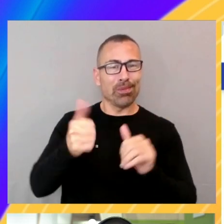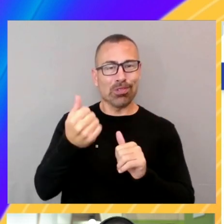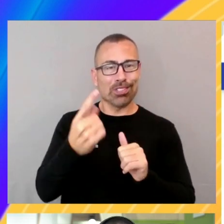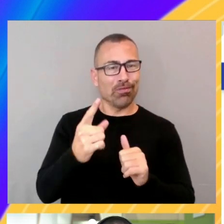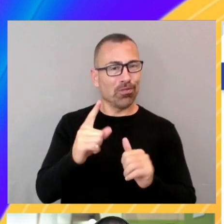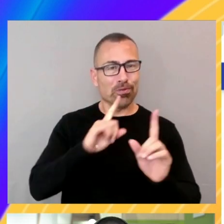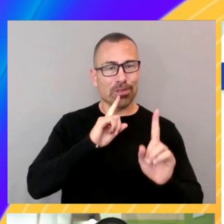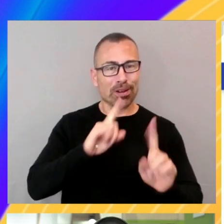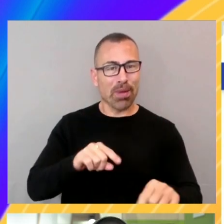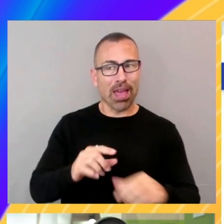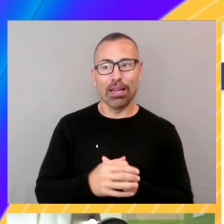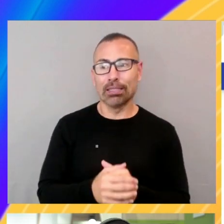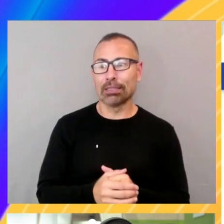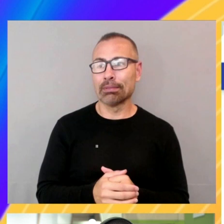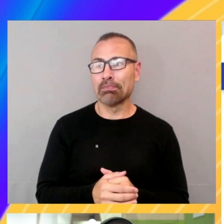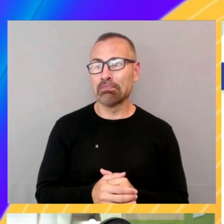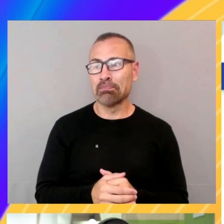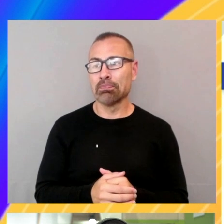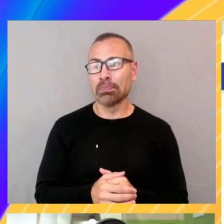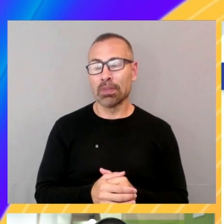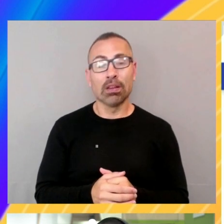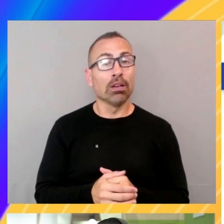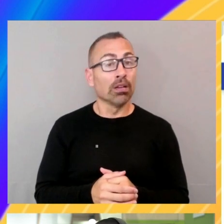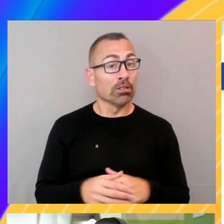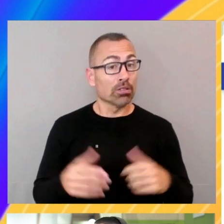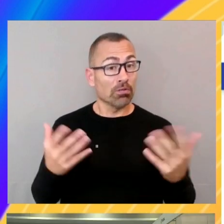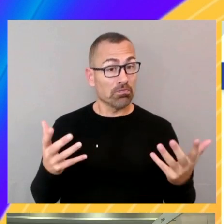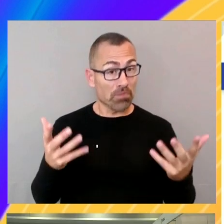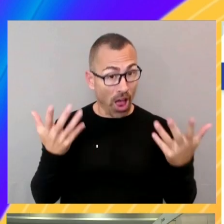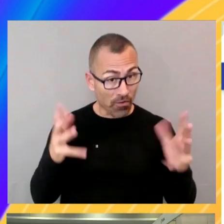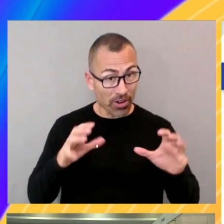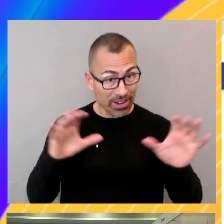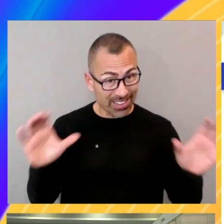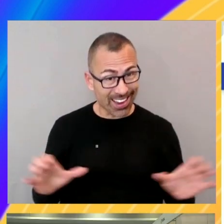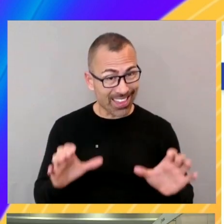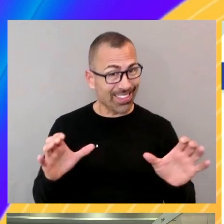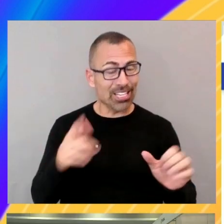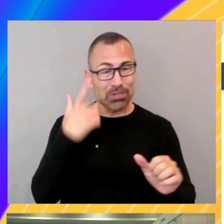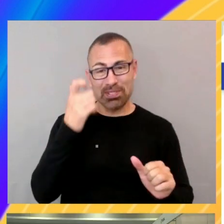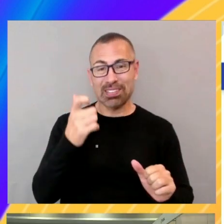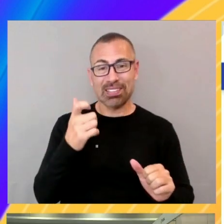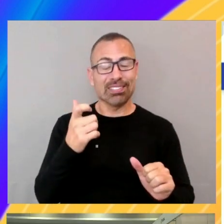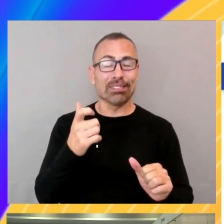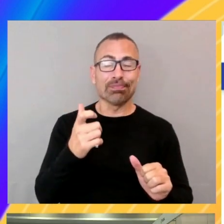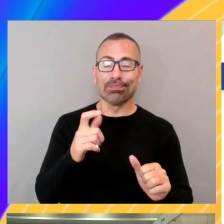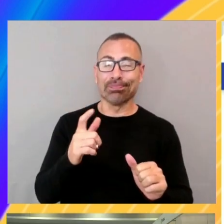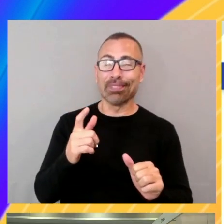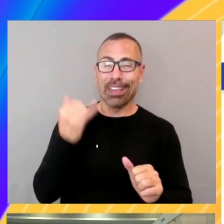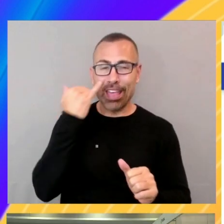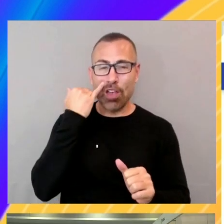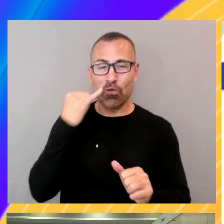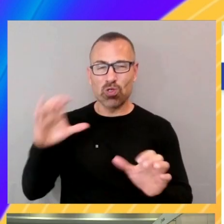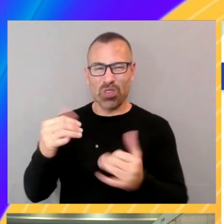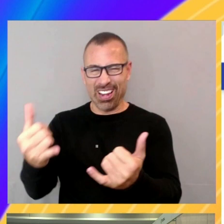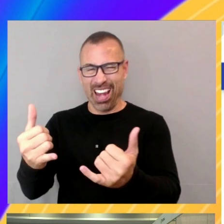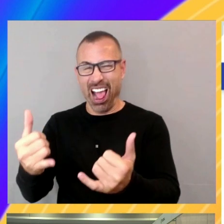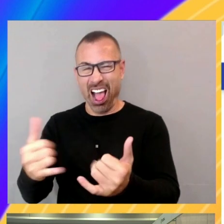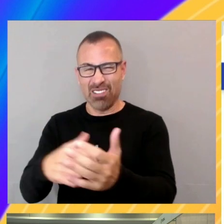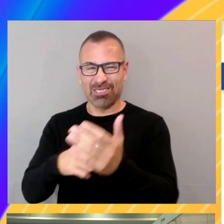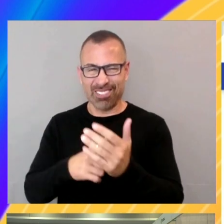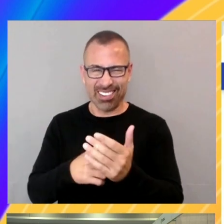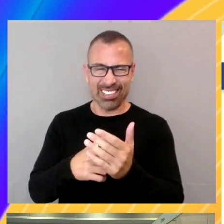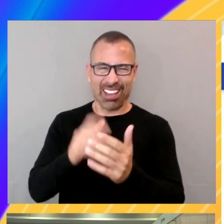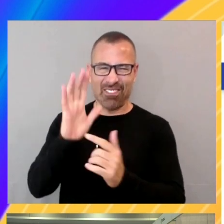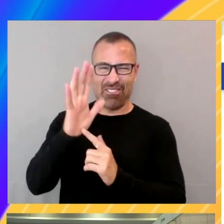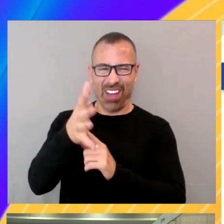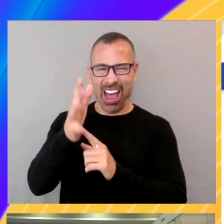takes 5 to 10 minutes. The good old cooking show Yeah. method. Okay, Right, you showed me right. how to make the pie, and now we're going to pull the pie out of the oven and